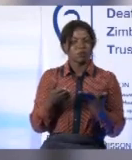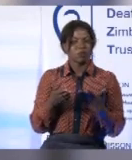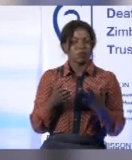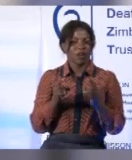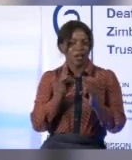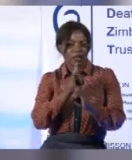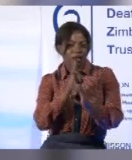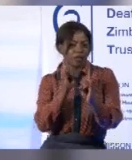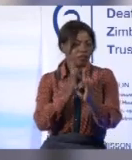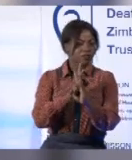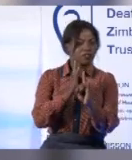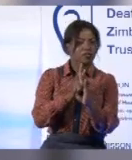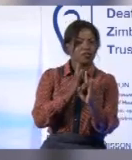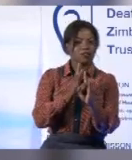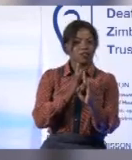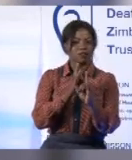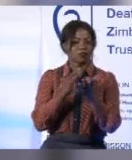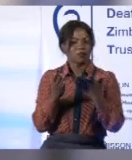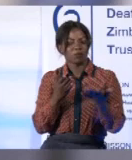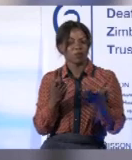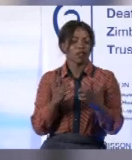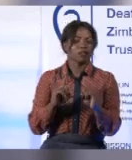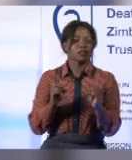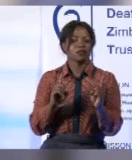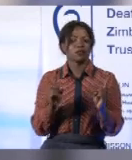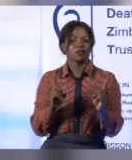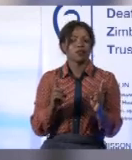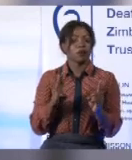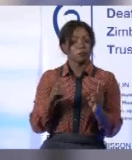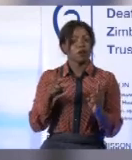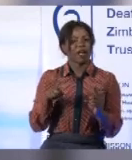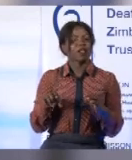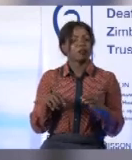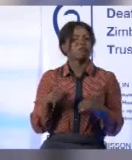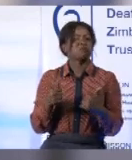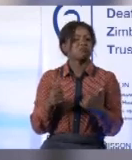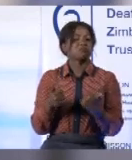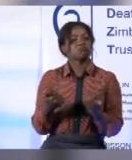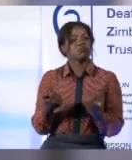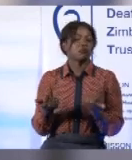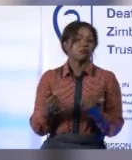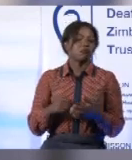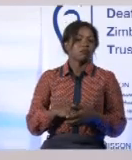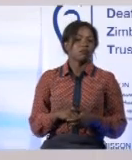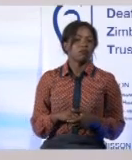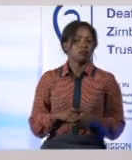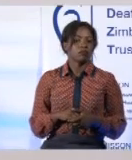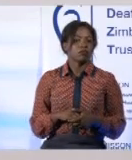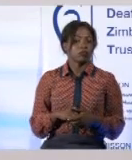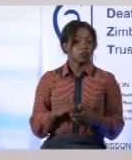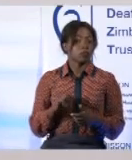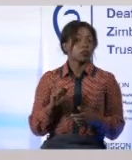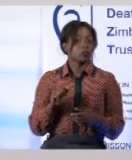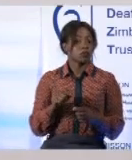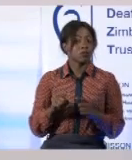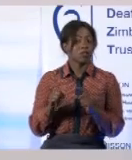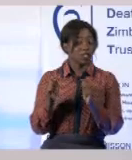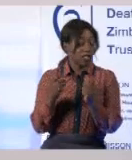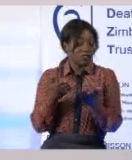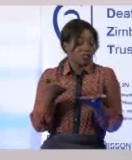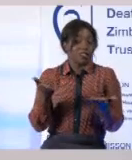hiding and, you know, hiding and seeking. But yeah, it's working. It's actually helping us over this pandemic. Technology coming to the rescue